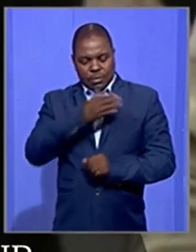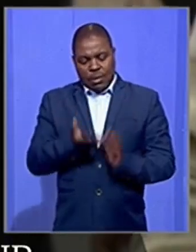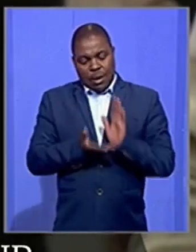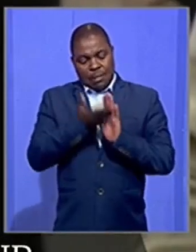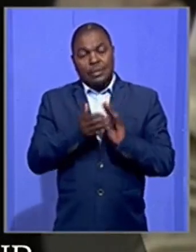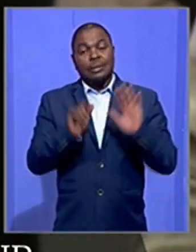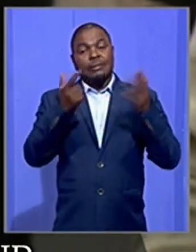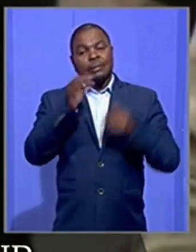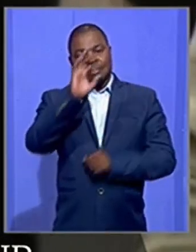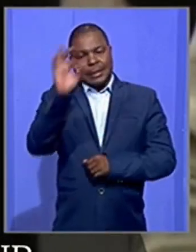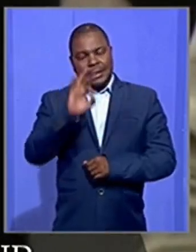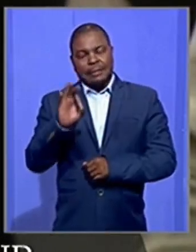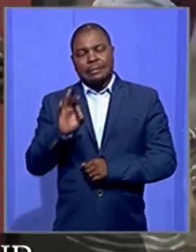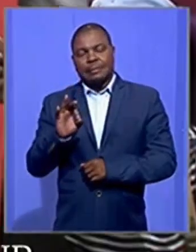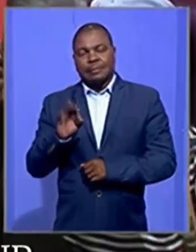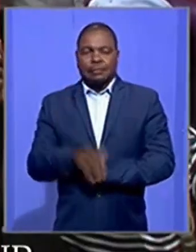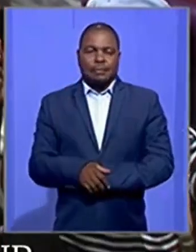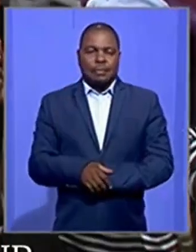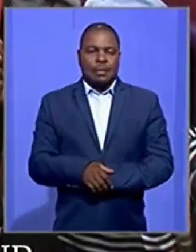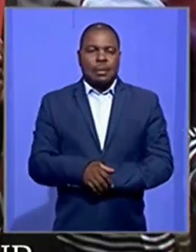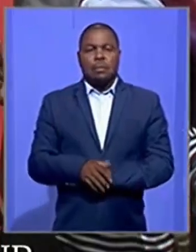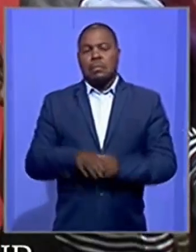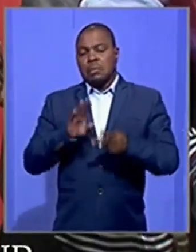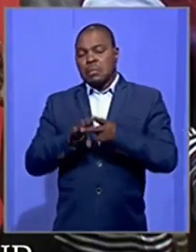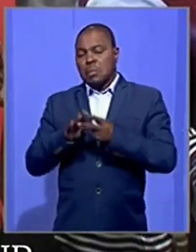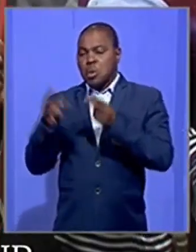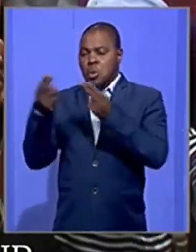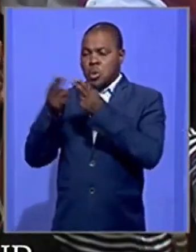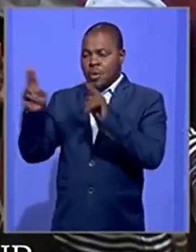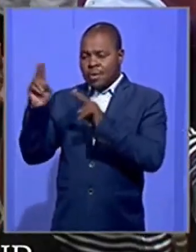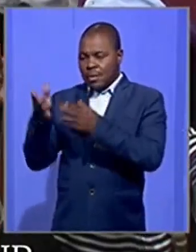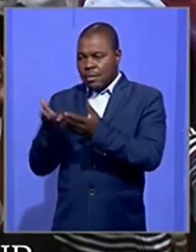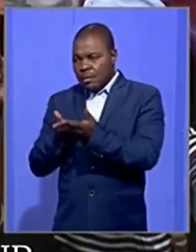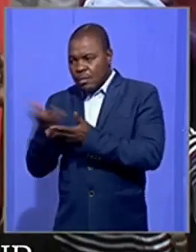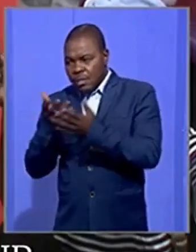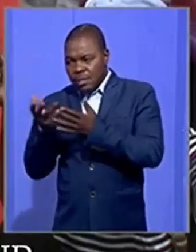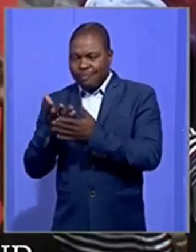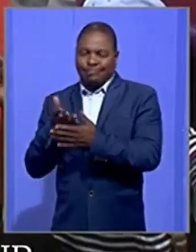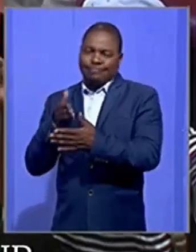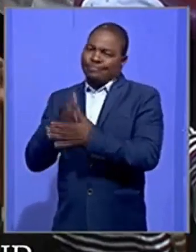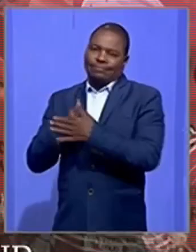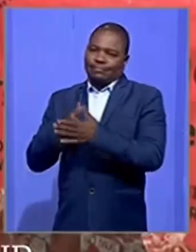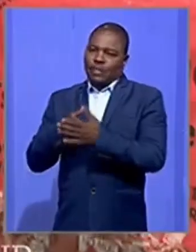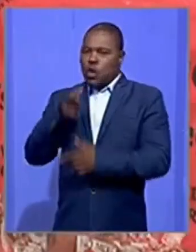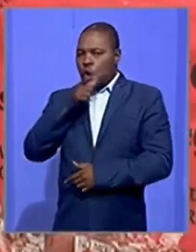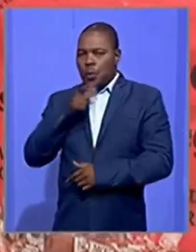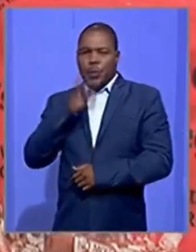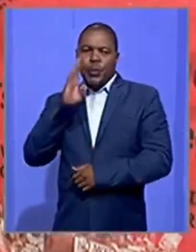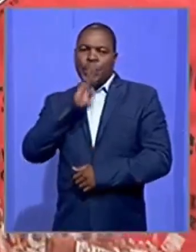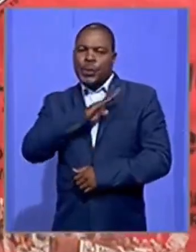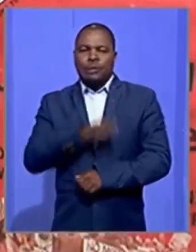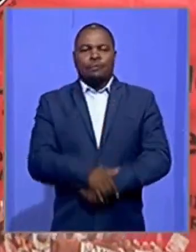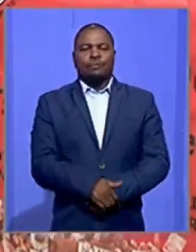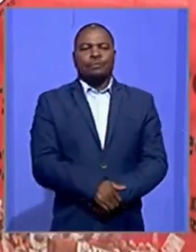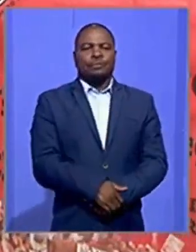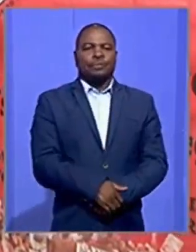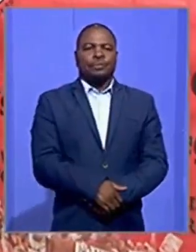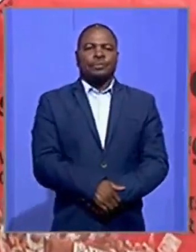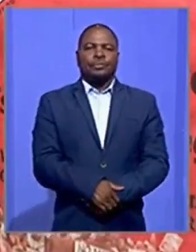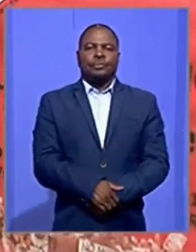di tsibogelwa. Ga re a kgona go fitlhelela University of Pretoria go ka tshwaela. Offense Stimo,